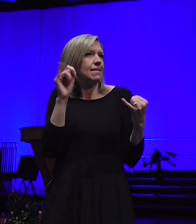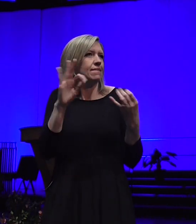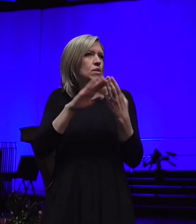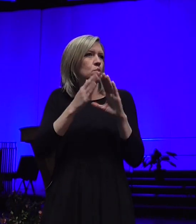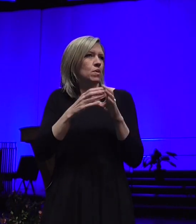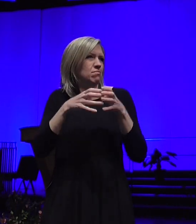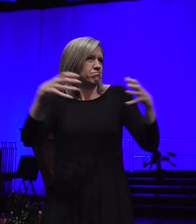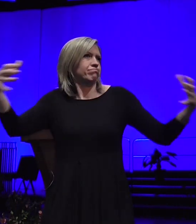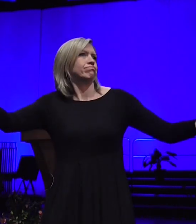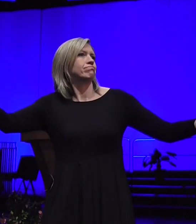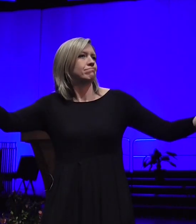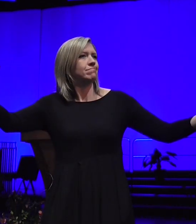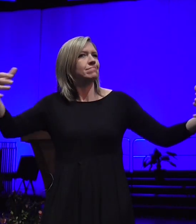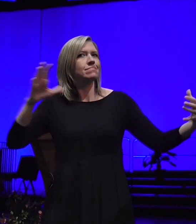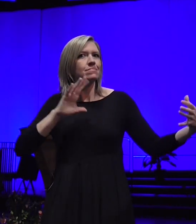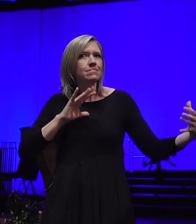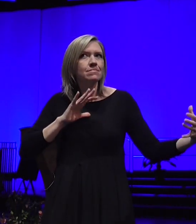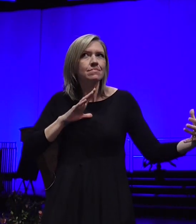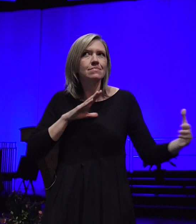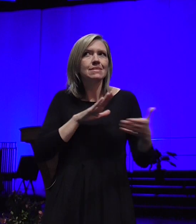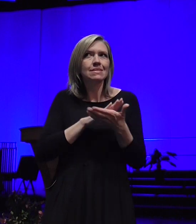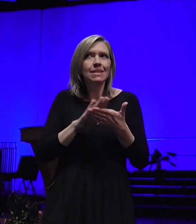And it's so great to be a hub for that.